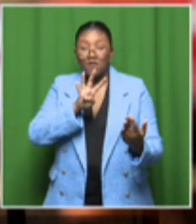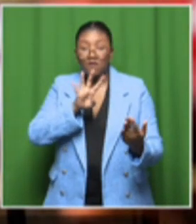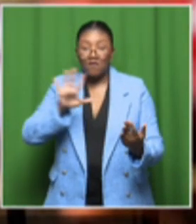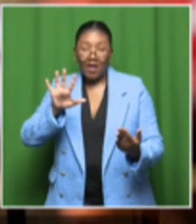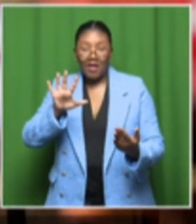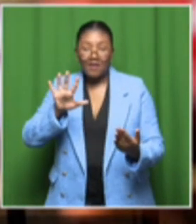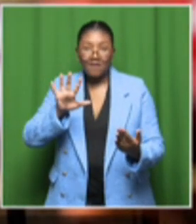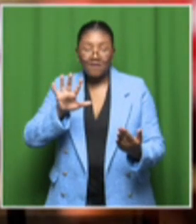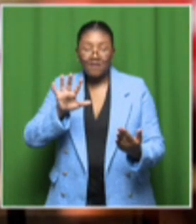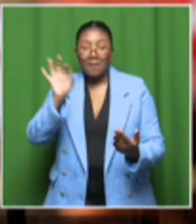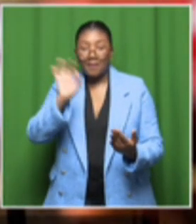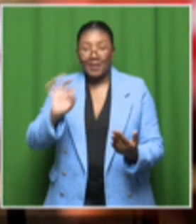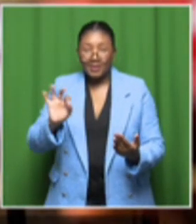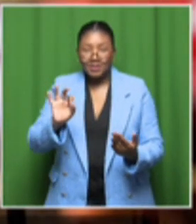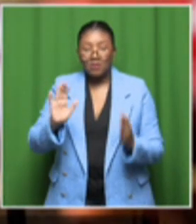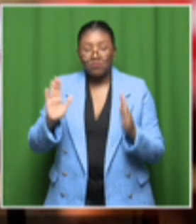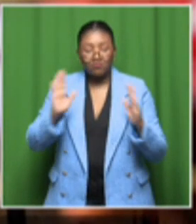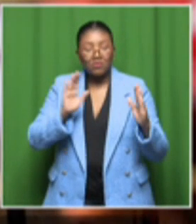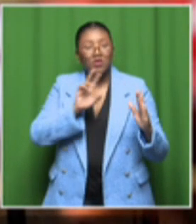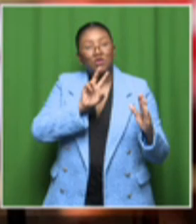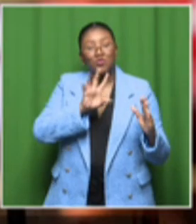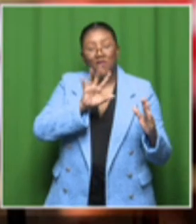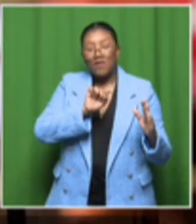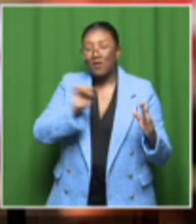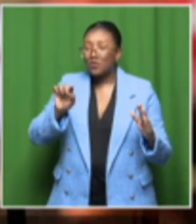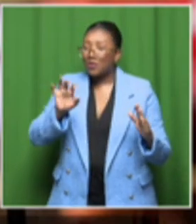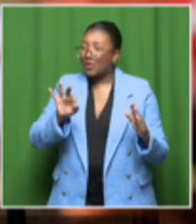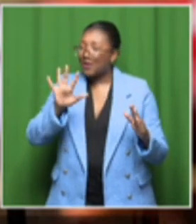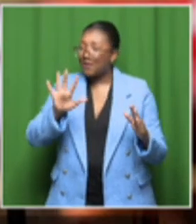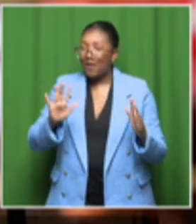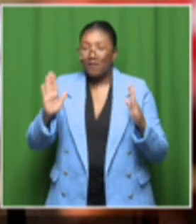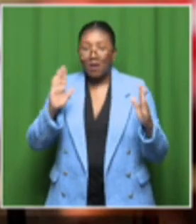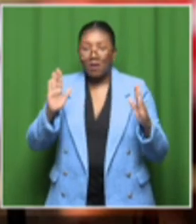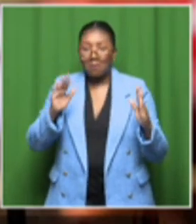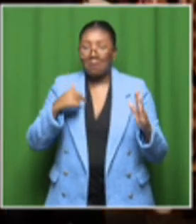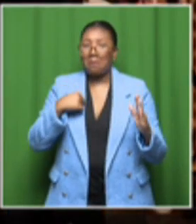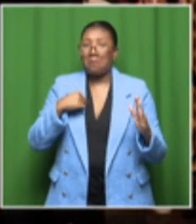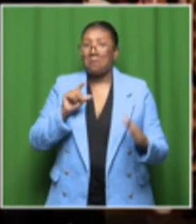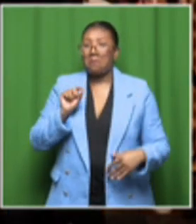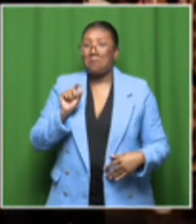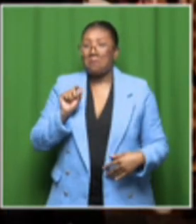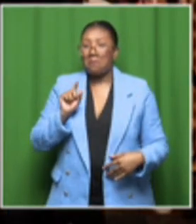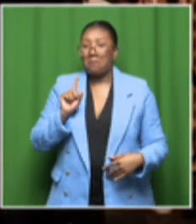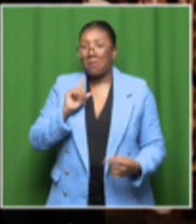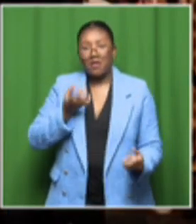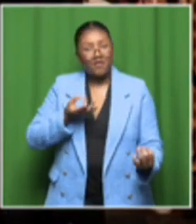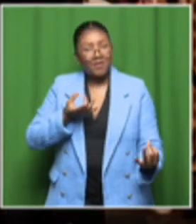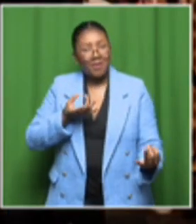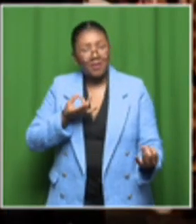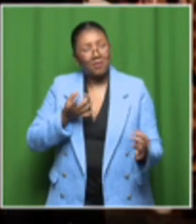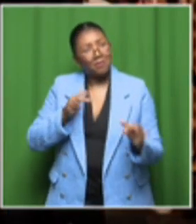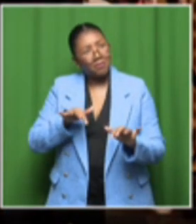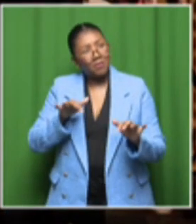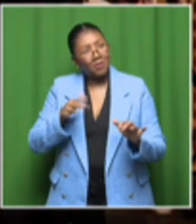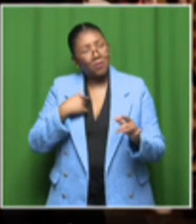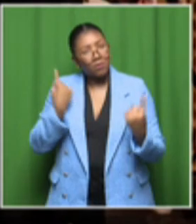to 35-year-olds, which is crazy for me, you know. Okay. So the feedback that we get, like when we go outside from